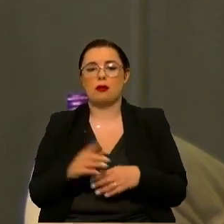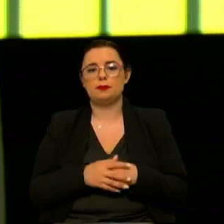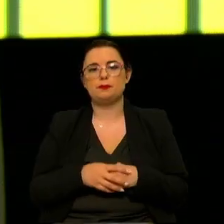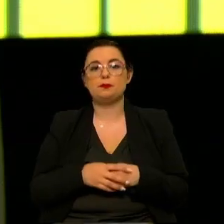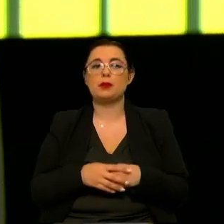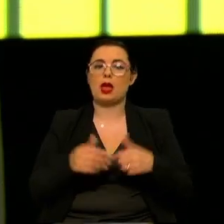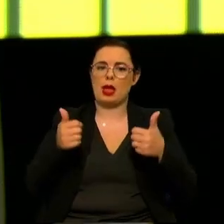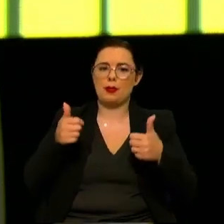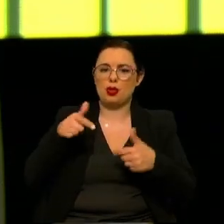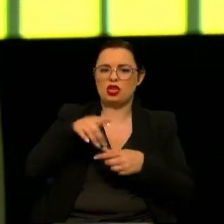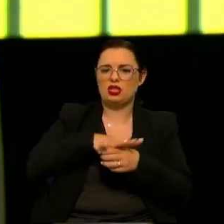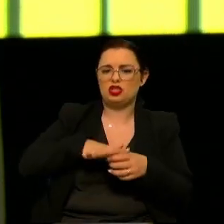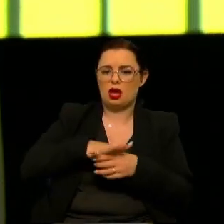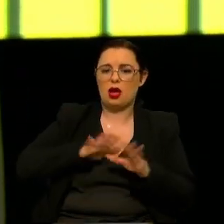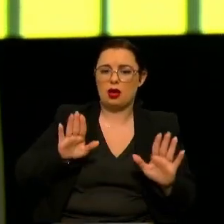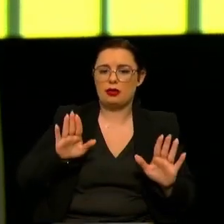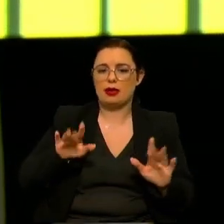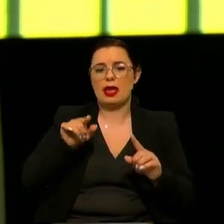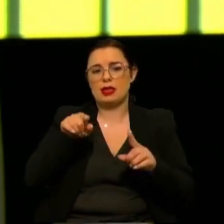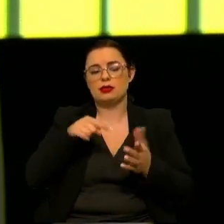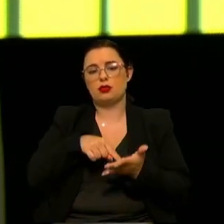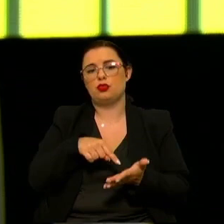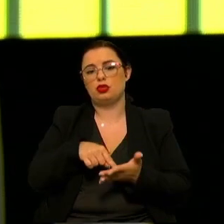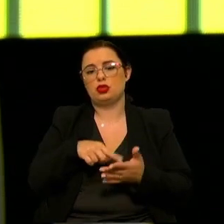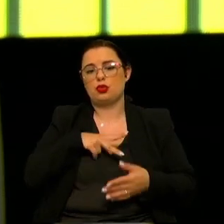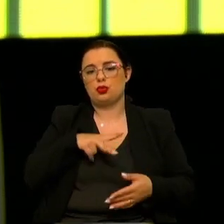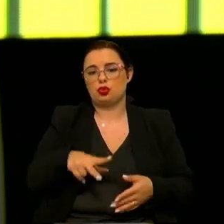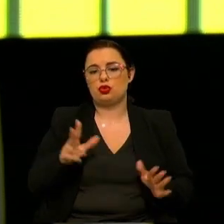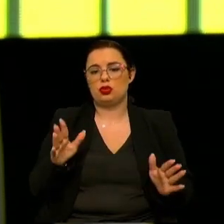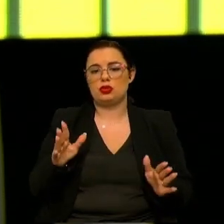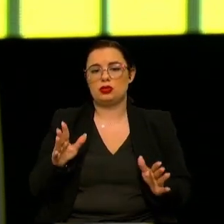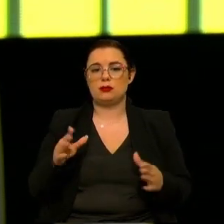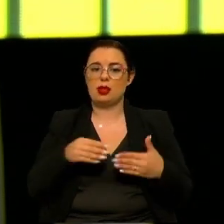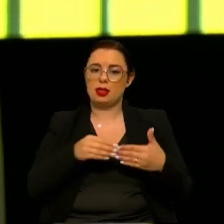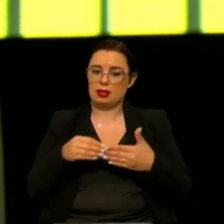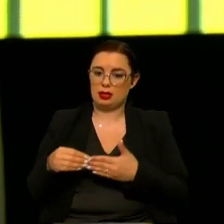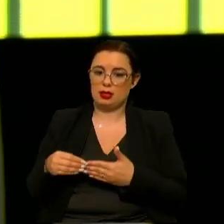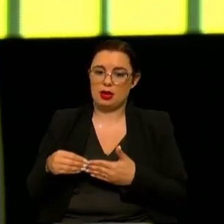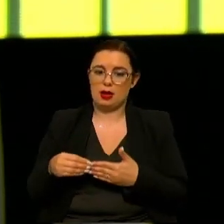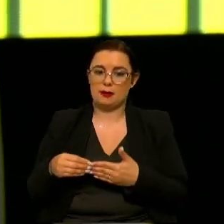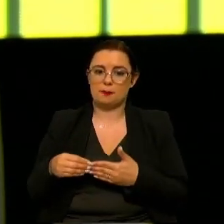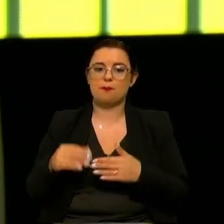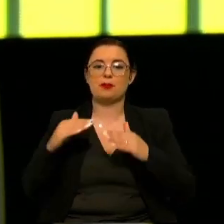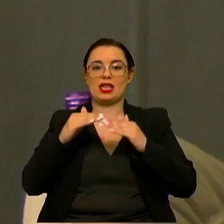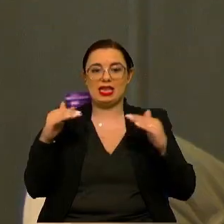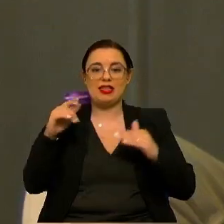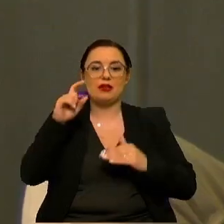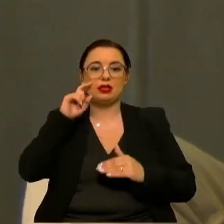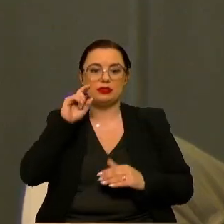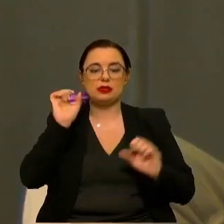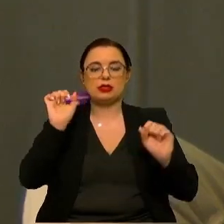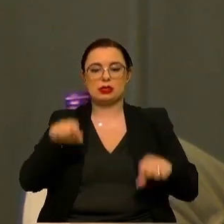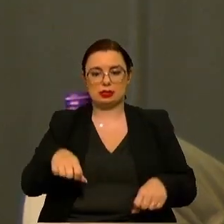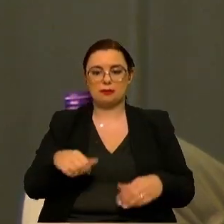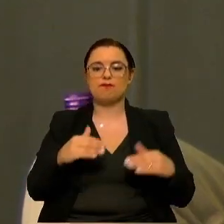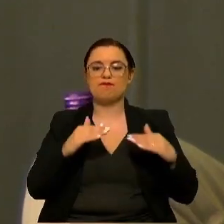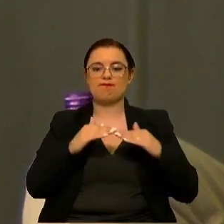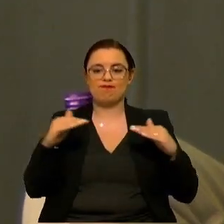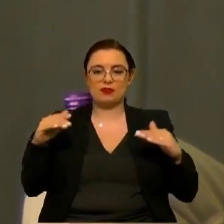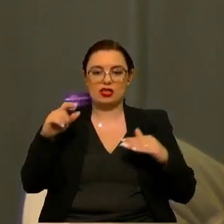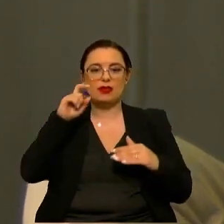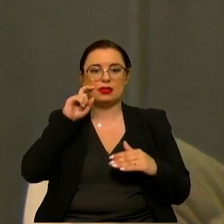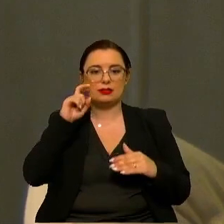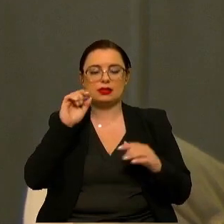not lagging behind. Is this unheard of, the Portuguese position in being a leader? At the defense